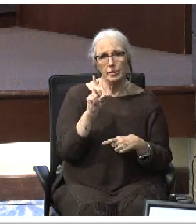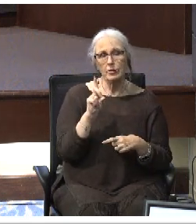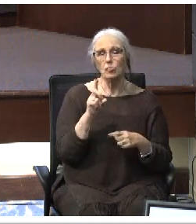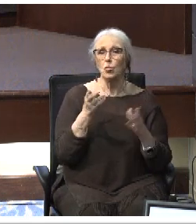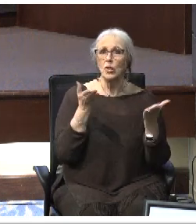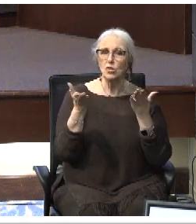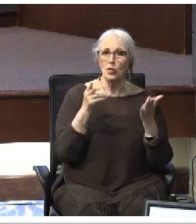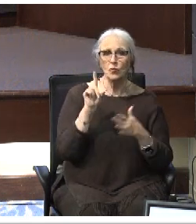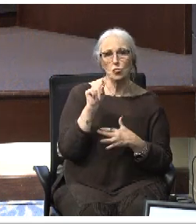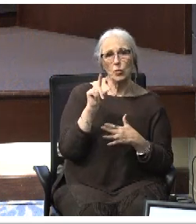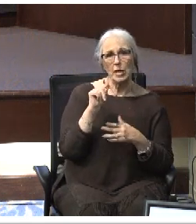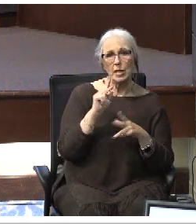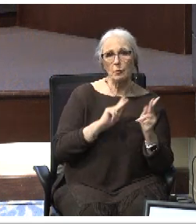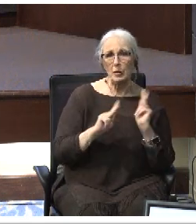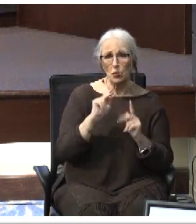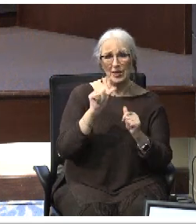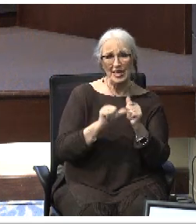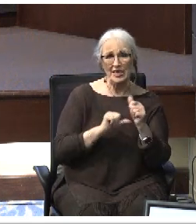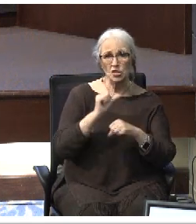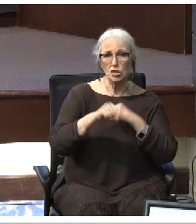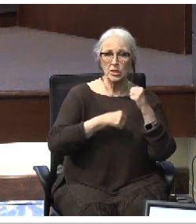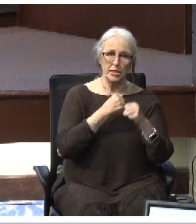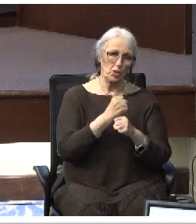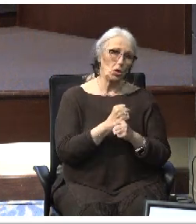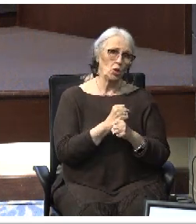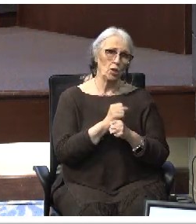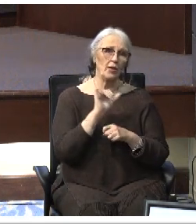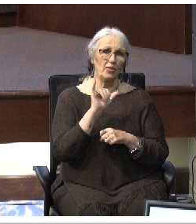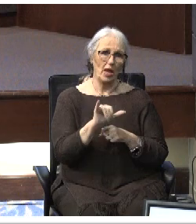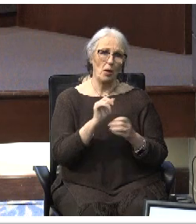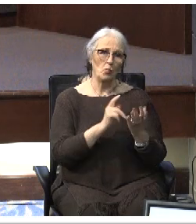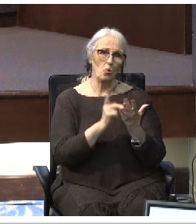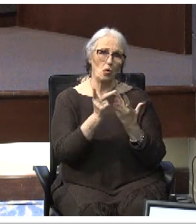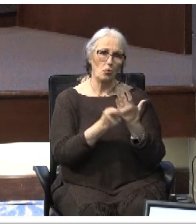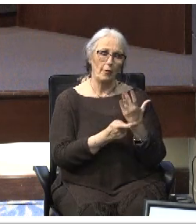20 people each year in that program.